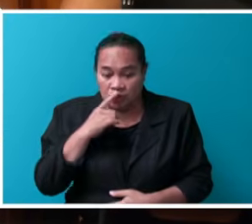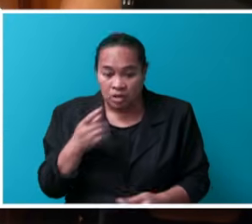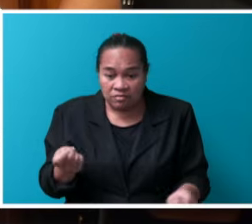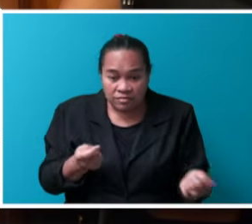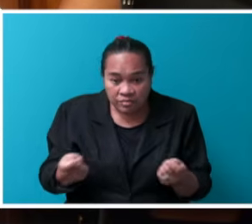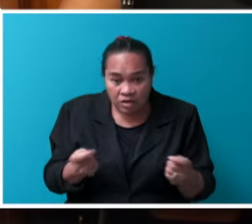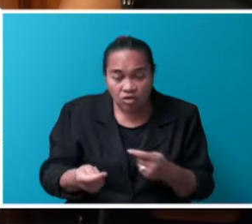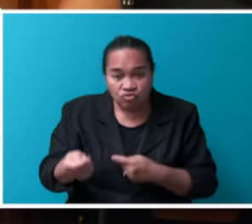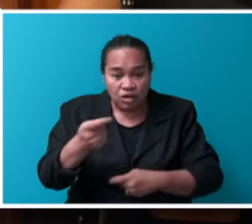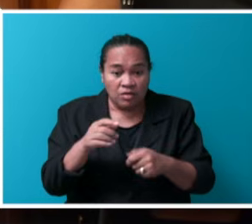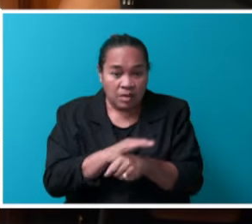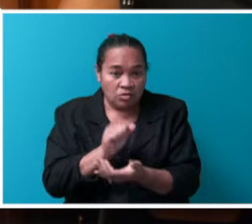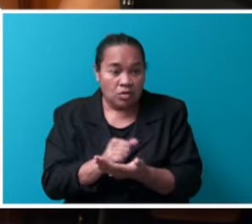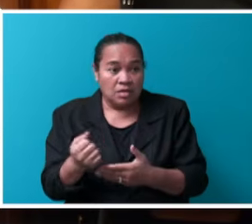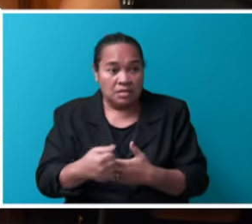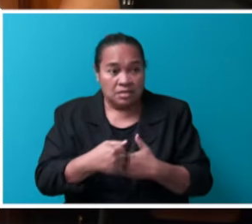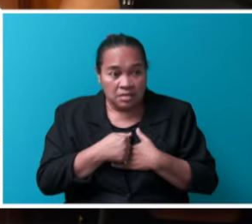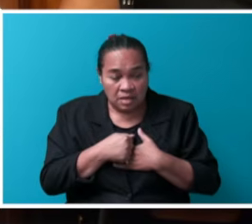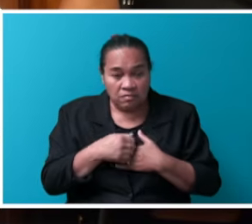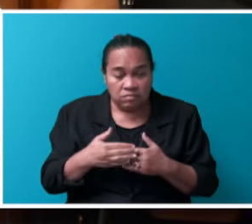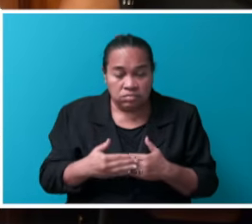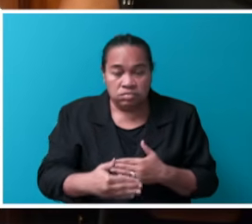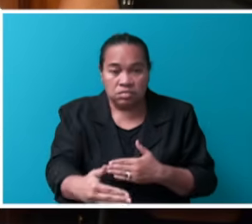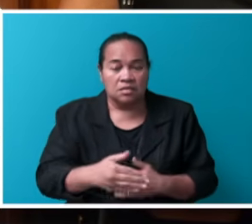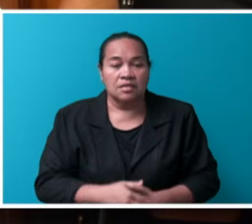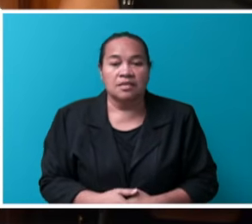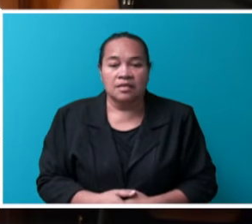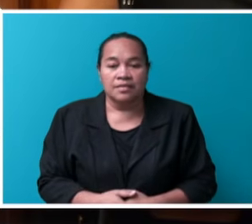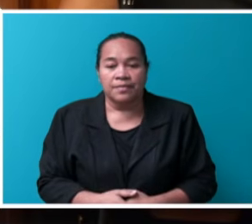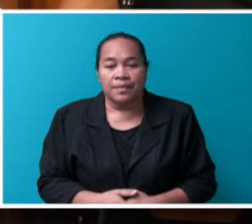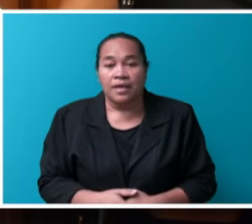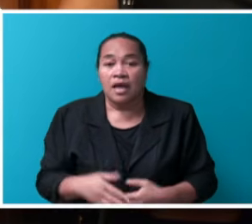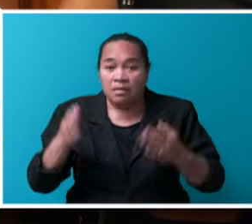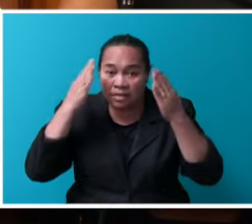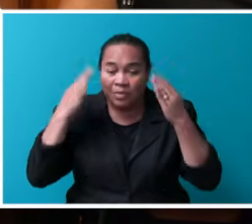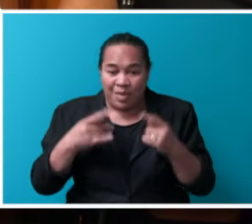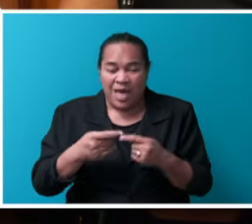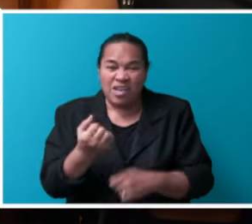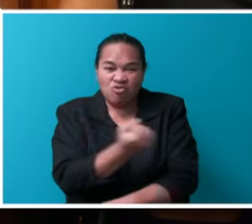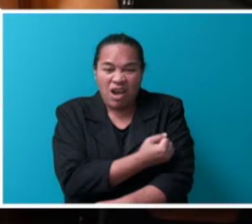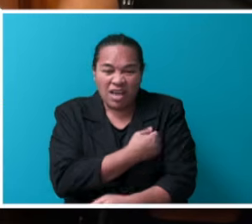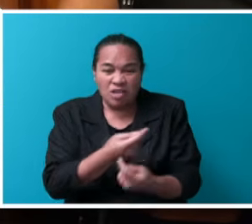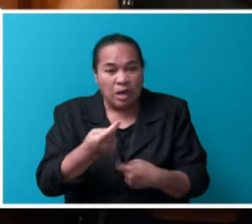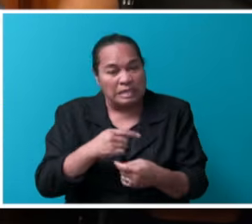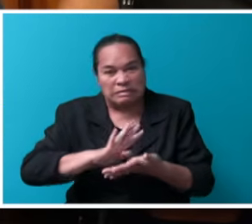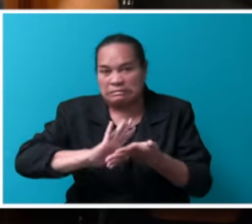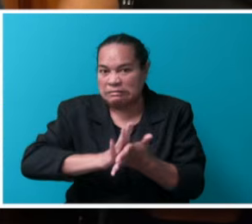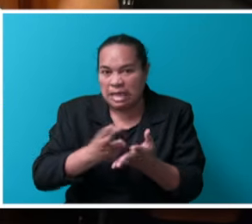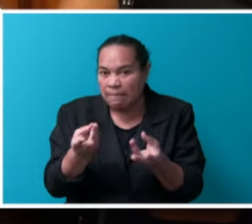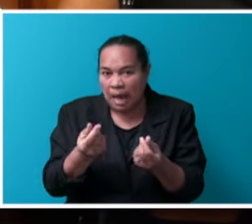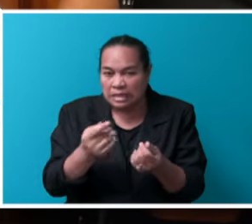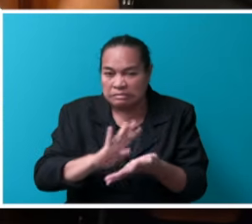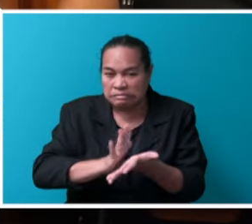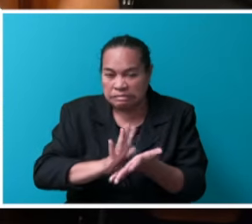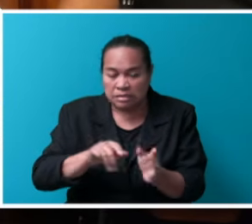ensures a safer future for all Fijians. Mr. Speaker, with the drug trade comes dirty money, and we are strengthening measures